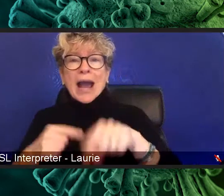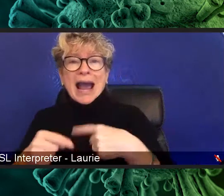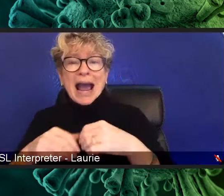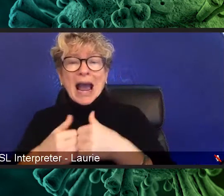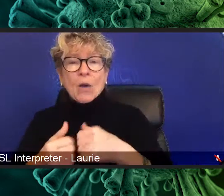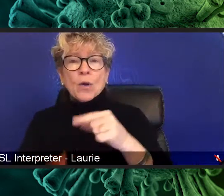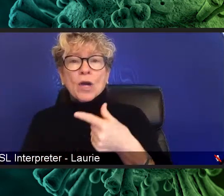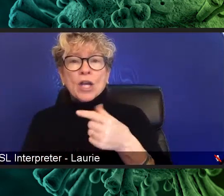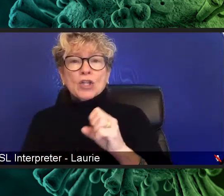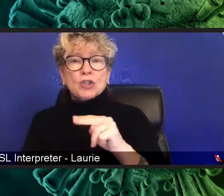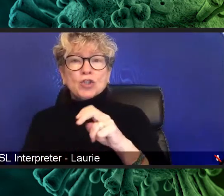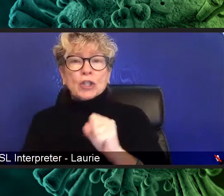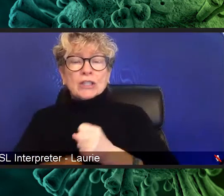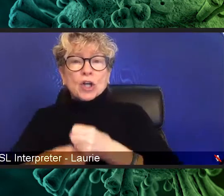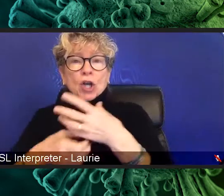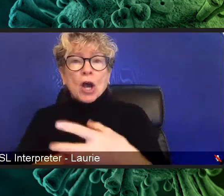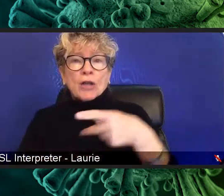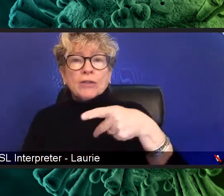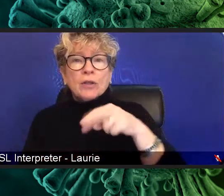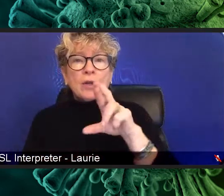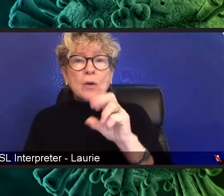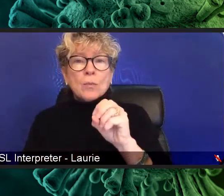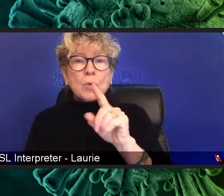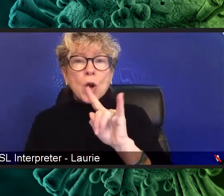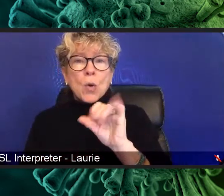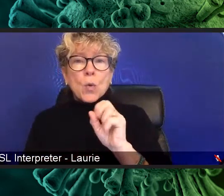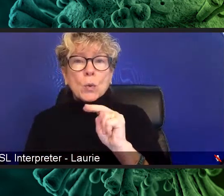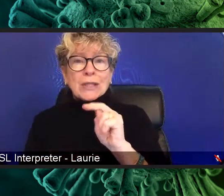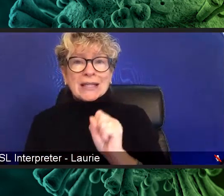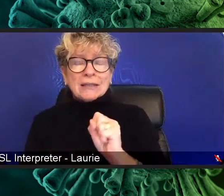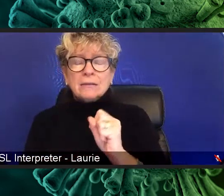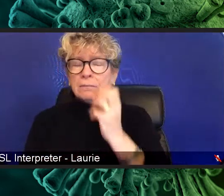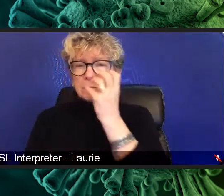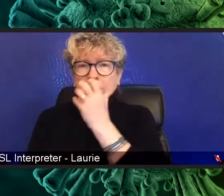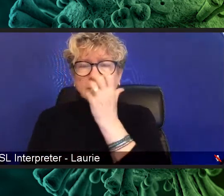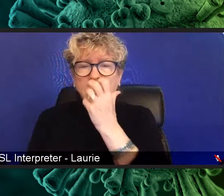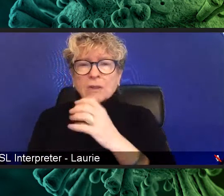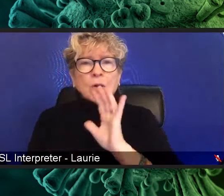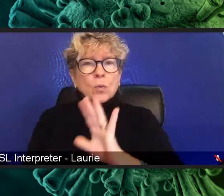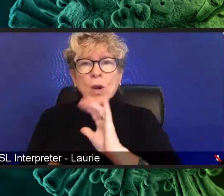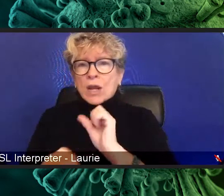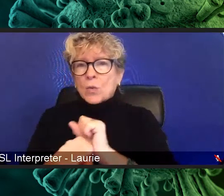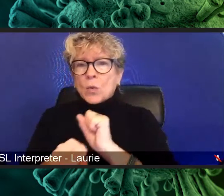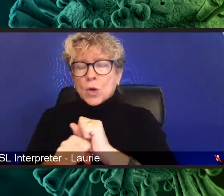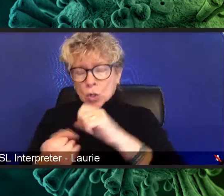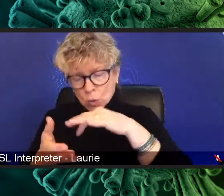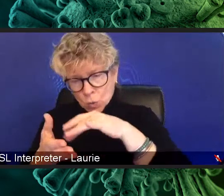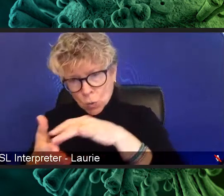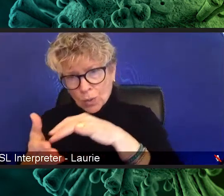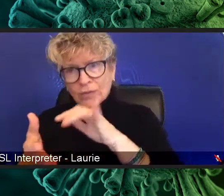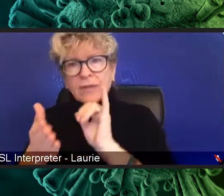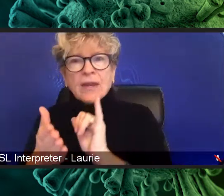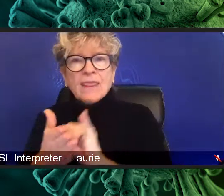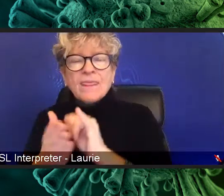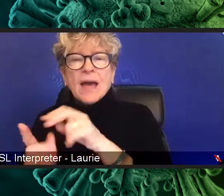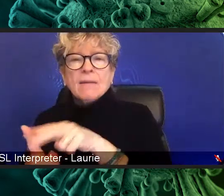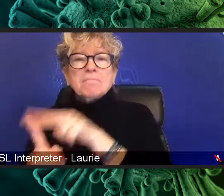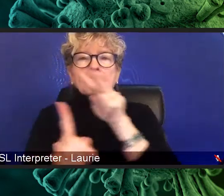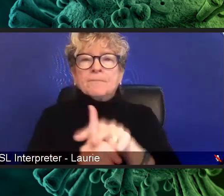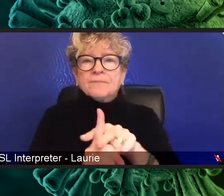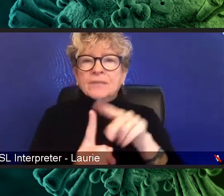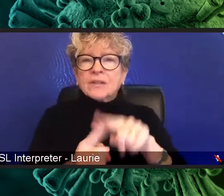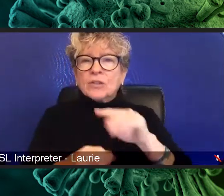remarkable work. And the same forces that we saw that pioneered and empowered